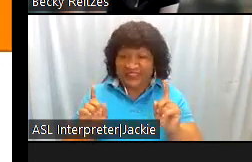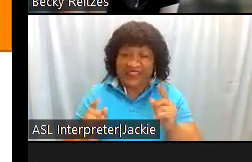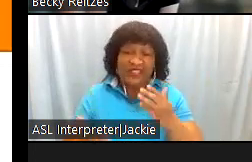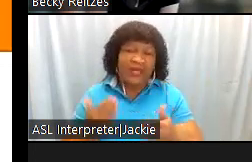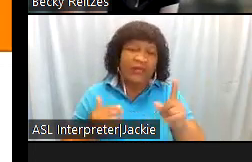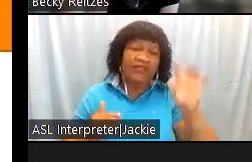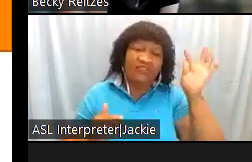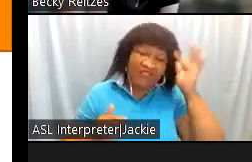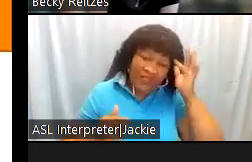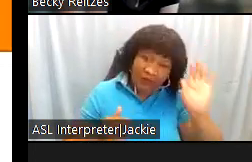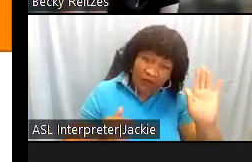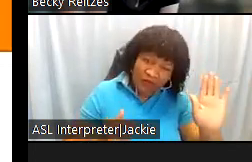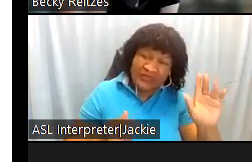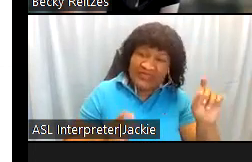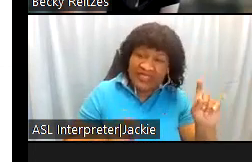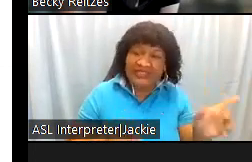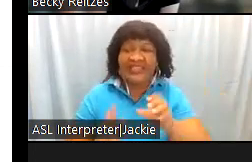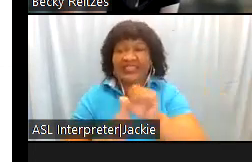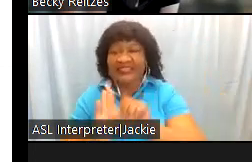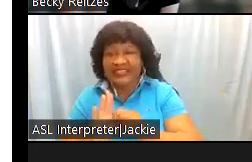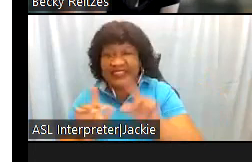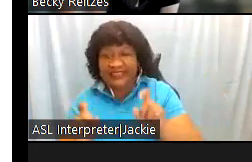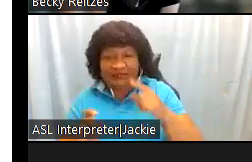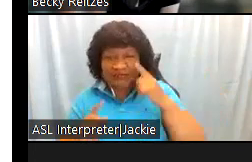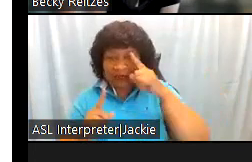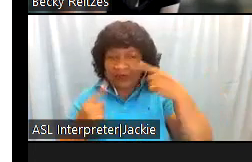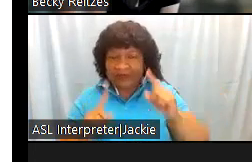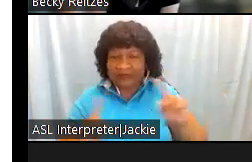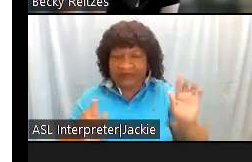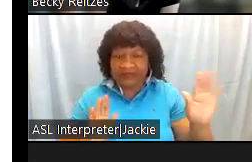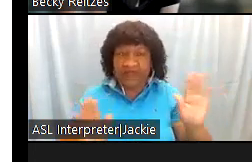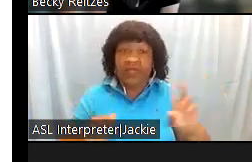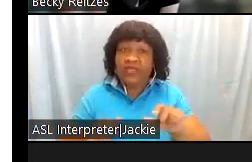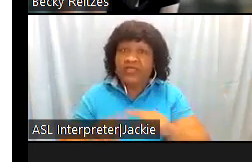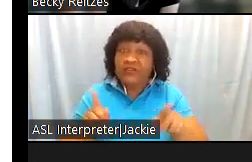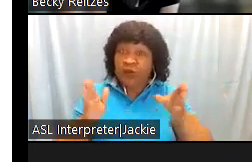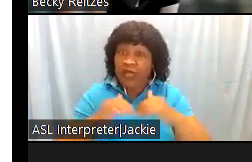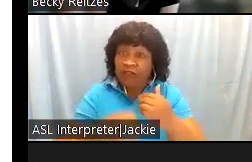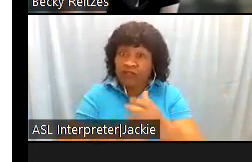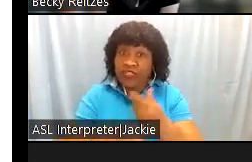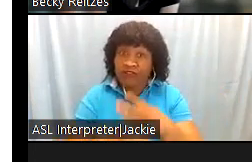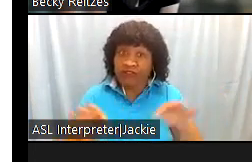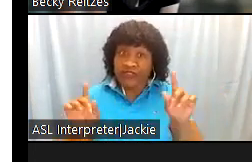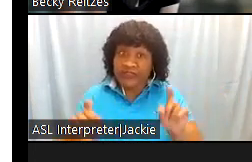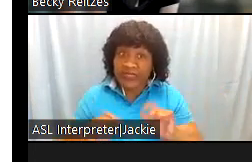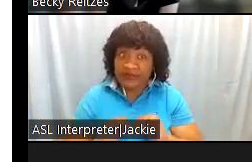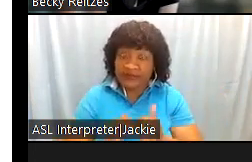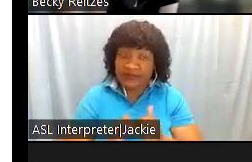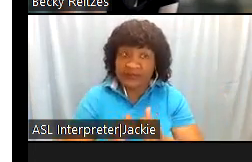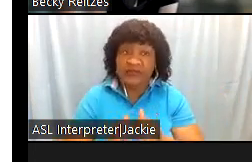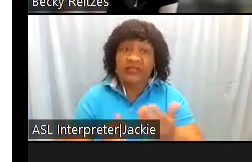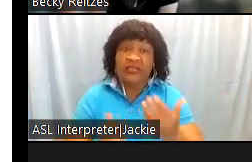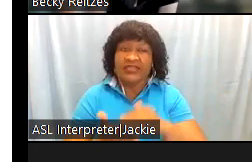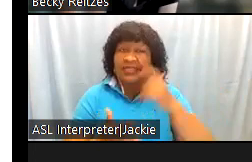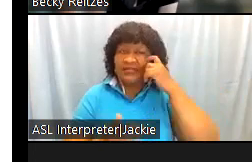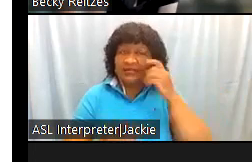federal and one would be state. And then other ways to get free tests is, again, what I just